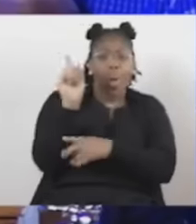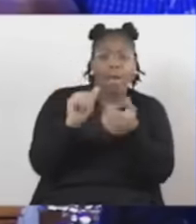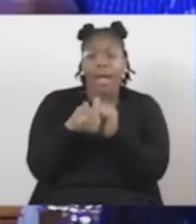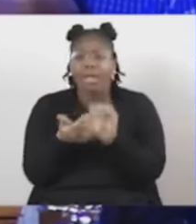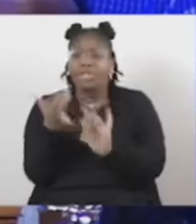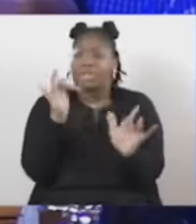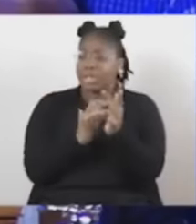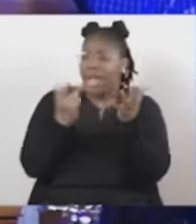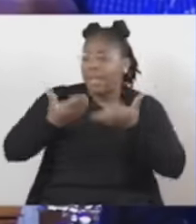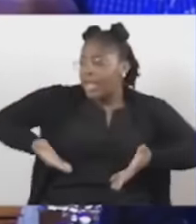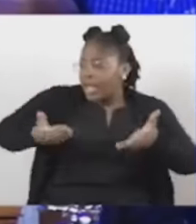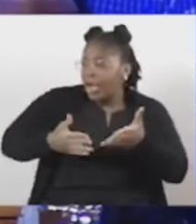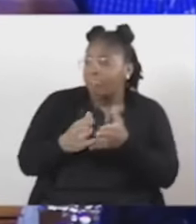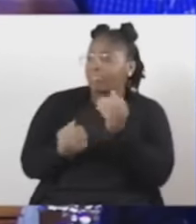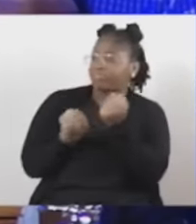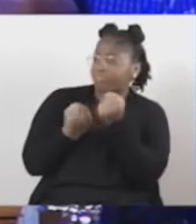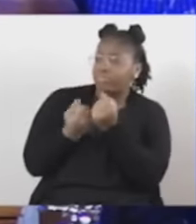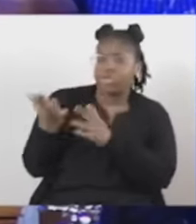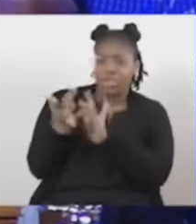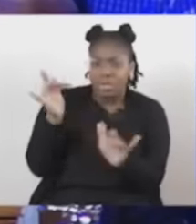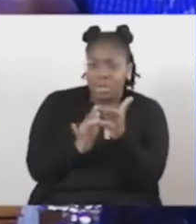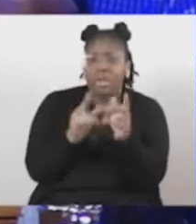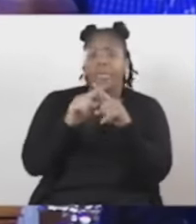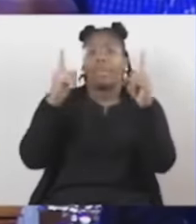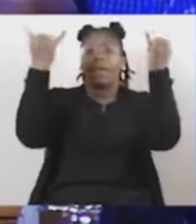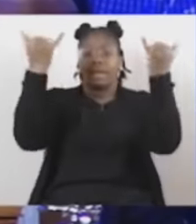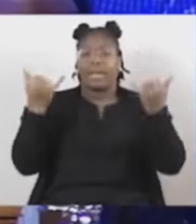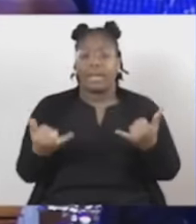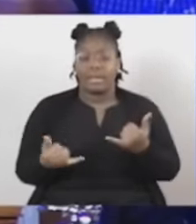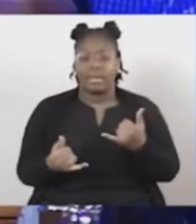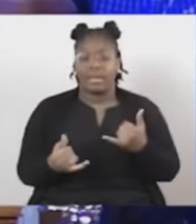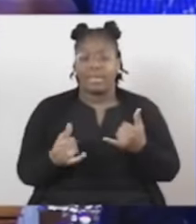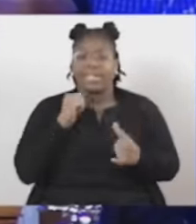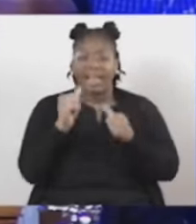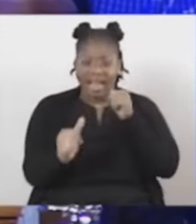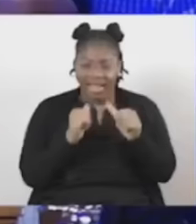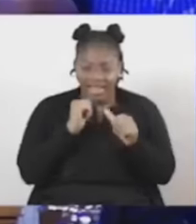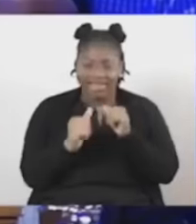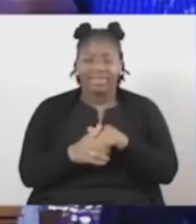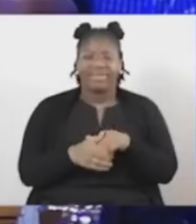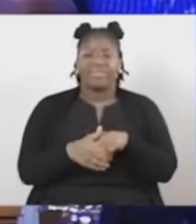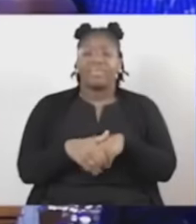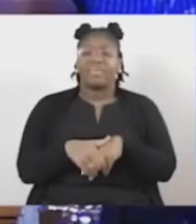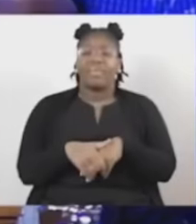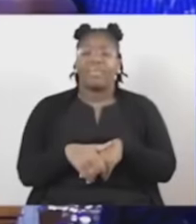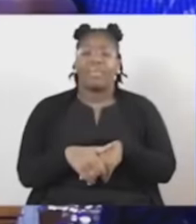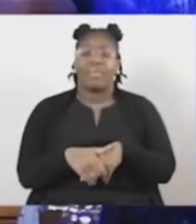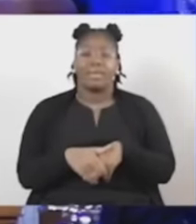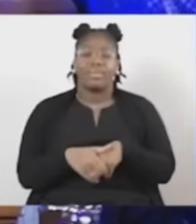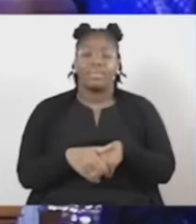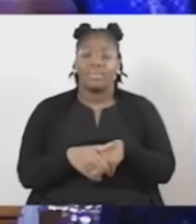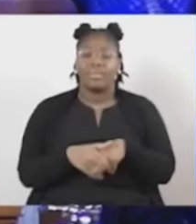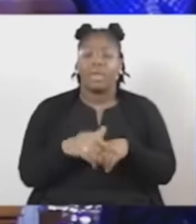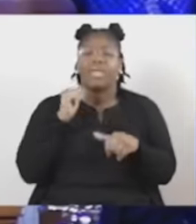Jesus, I'm in. Now he's denying any relationship with Jesus. When that thread is pulled on strong